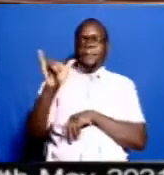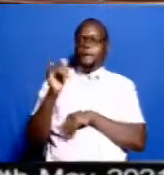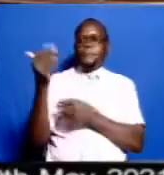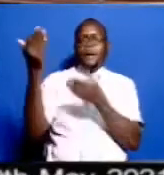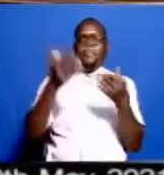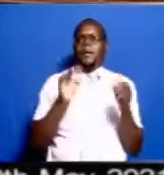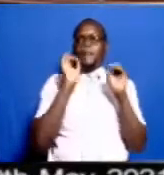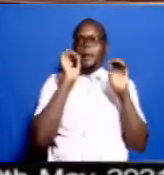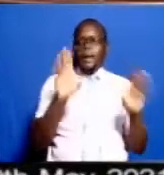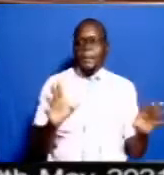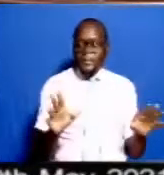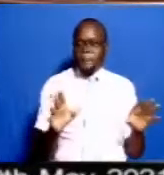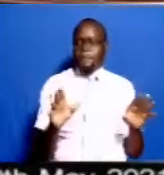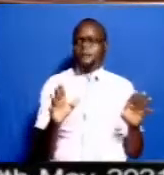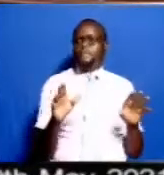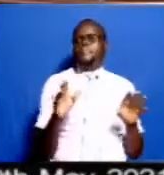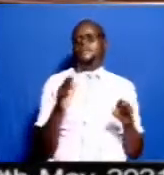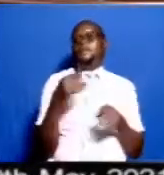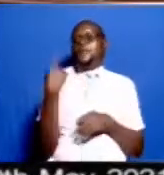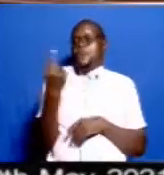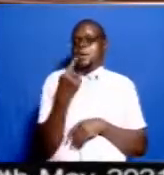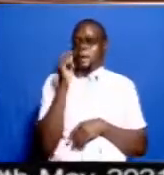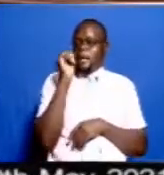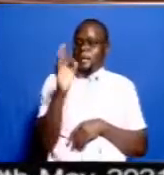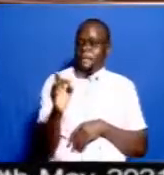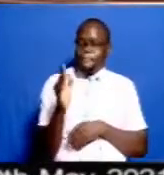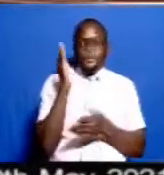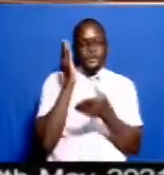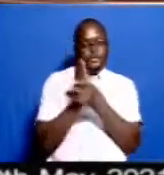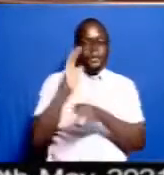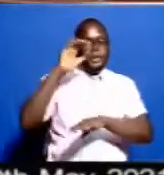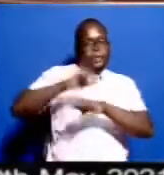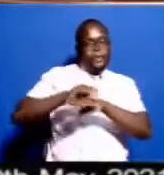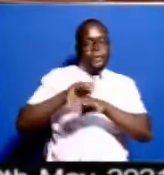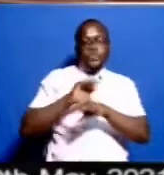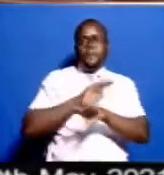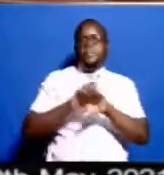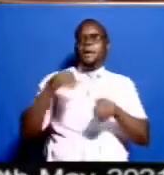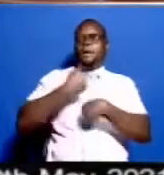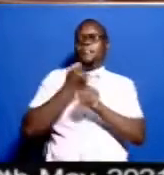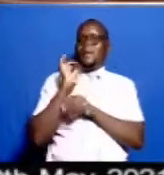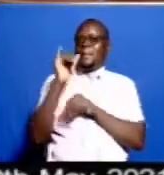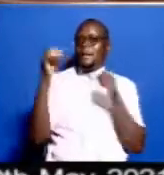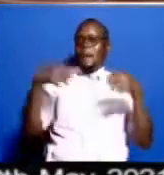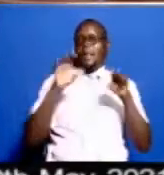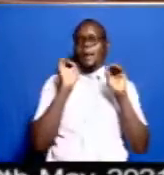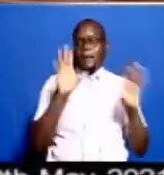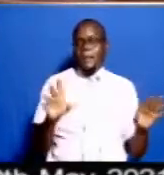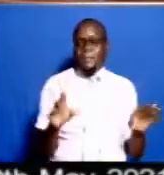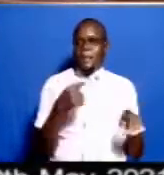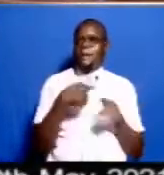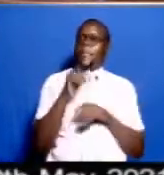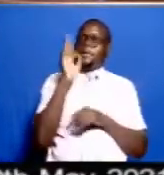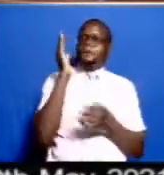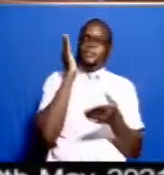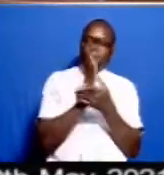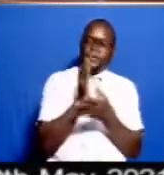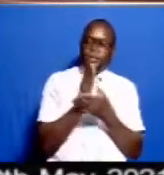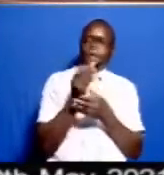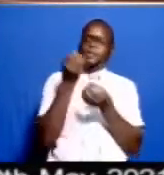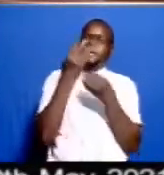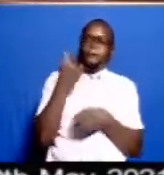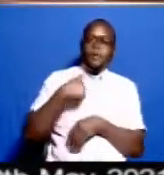coming. Honorable Mili. Just out of courtesy, it would be kind. I just didn't want to make it that obvious. But it would be kind if the House would let us